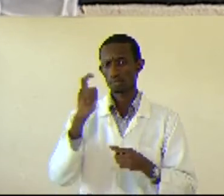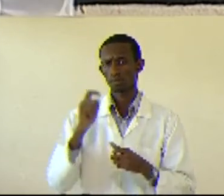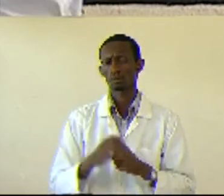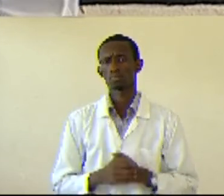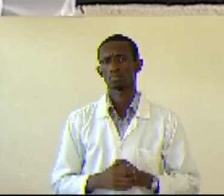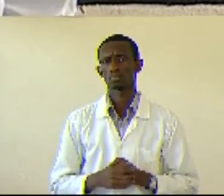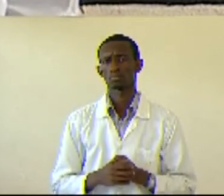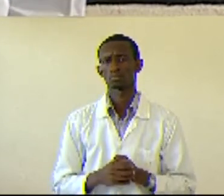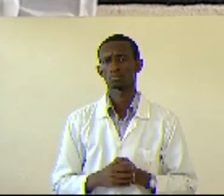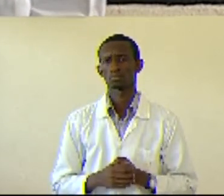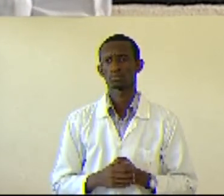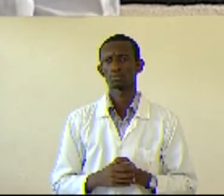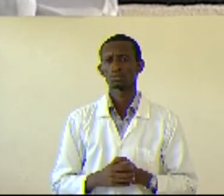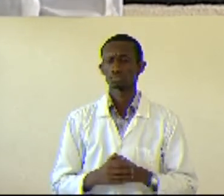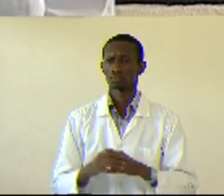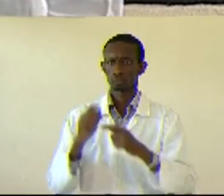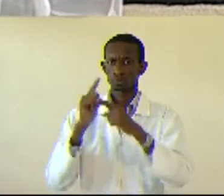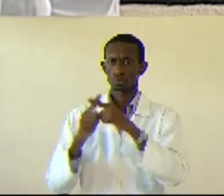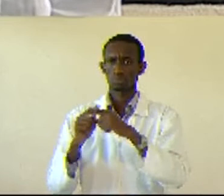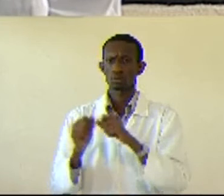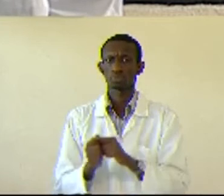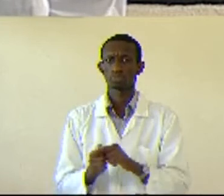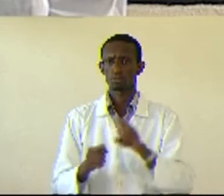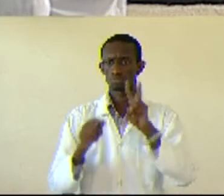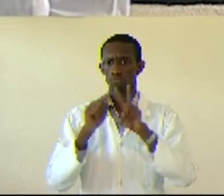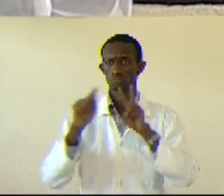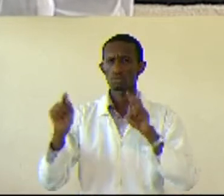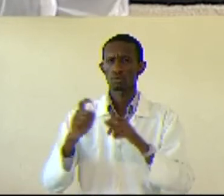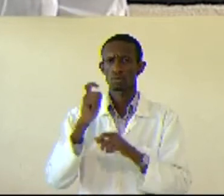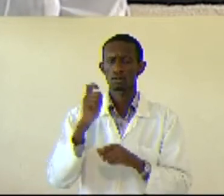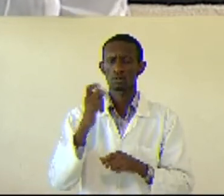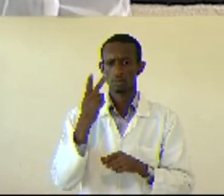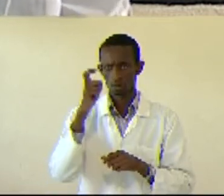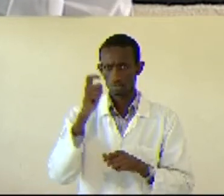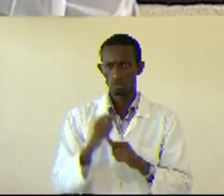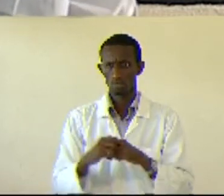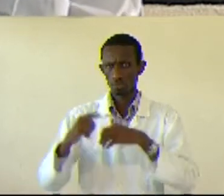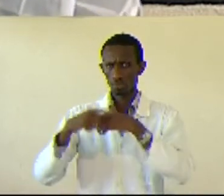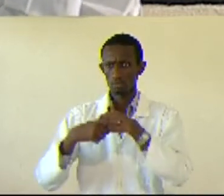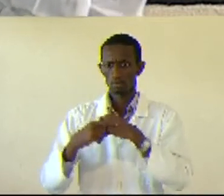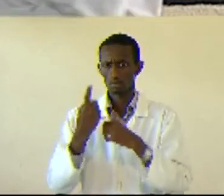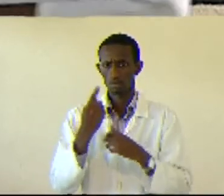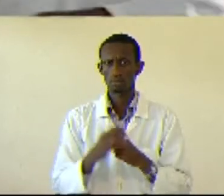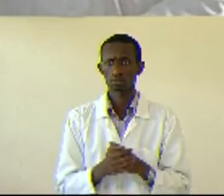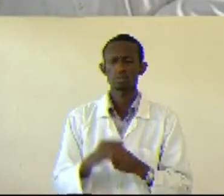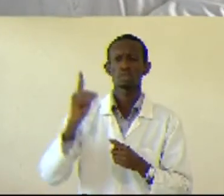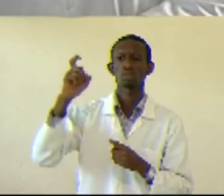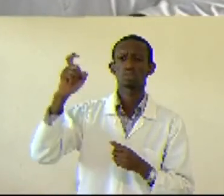3x times square root of x squared minus 1 dx.